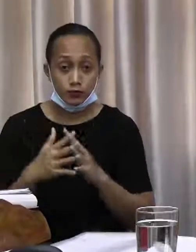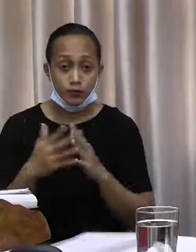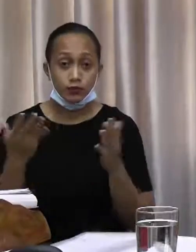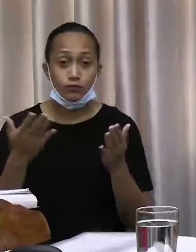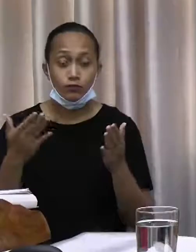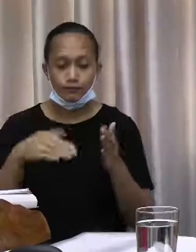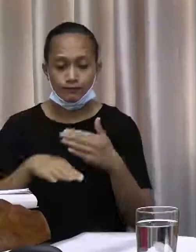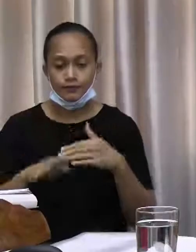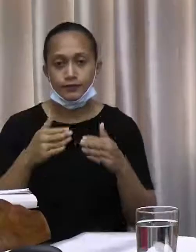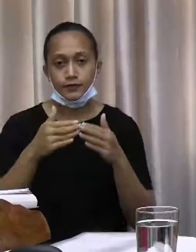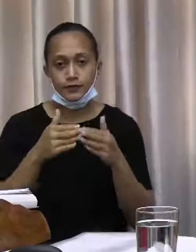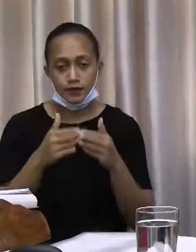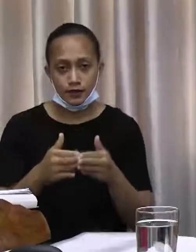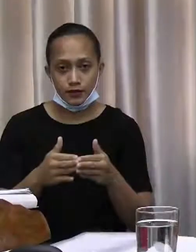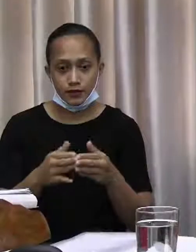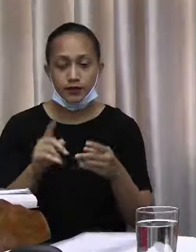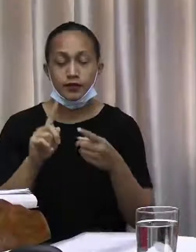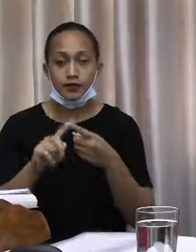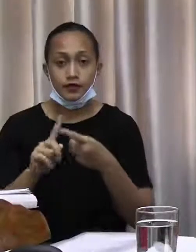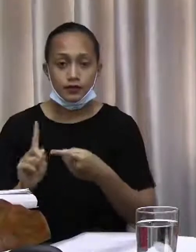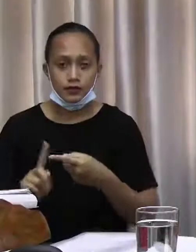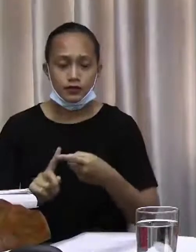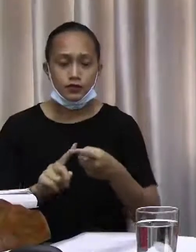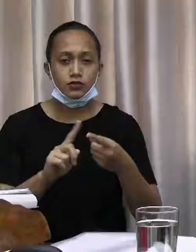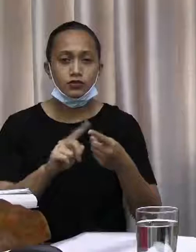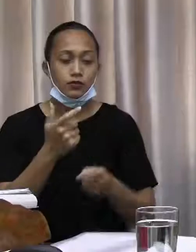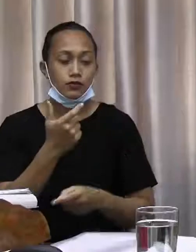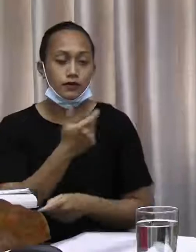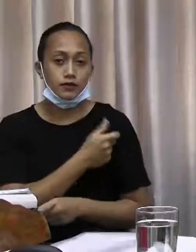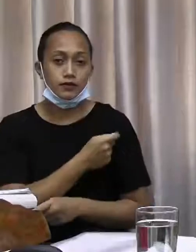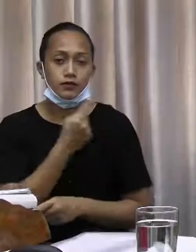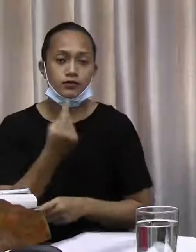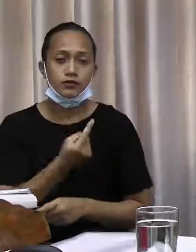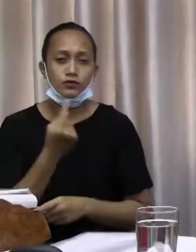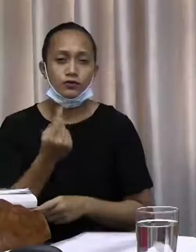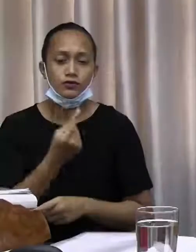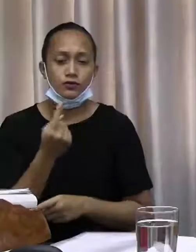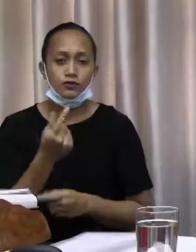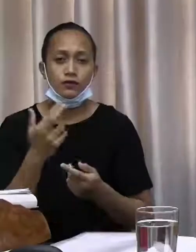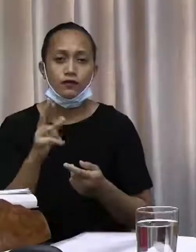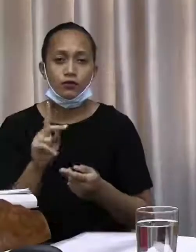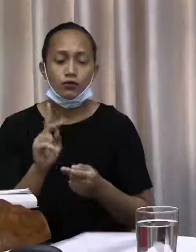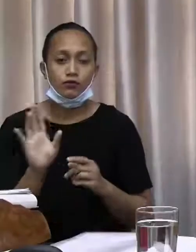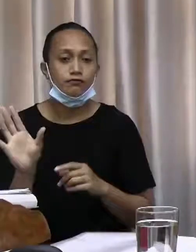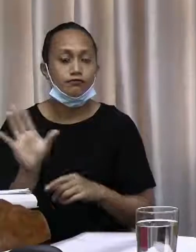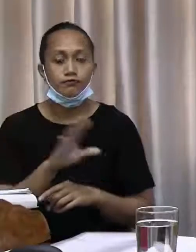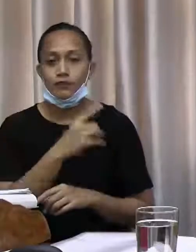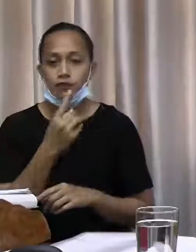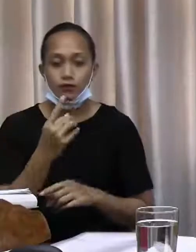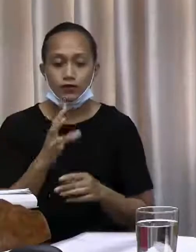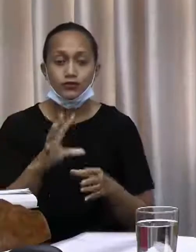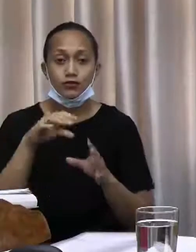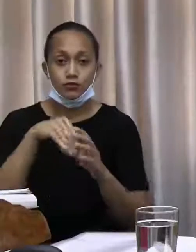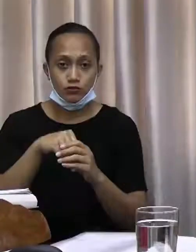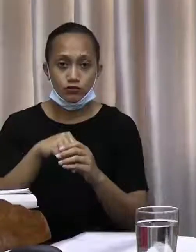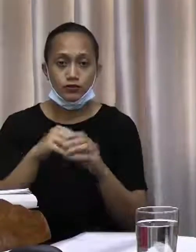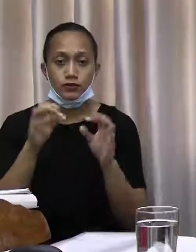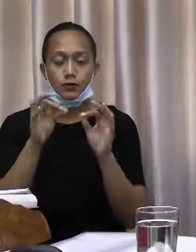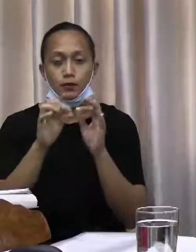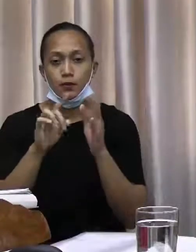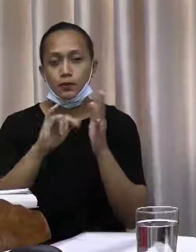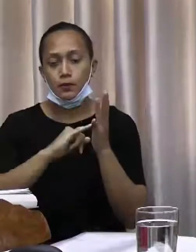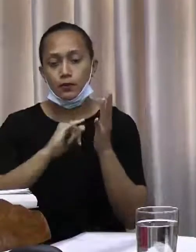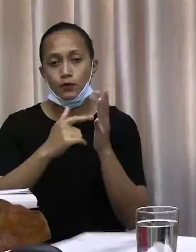Savaii, and the continuation of the vaccination rollout for everyone, including booster